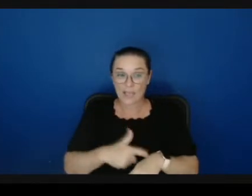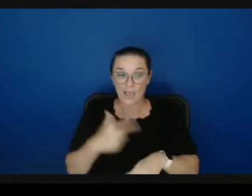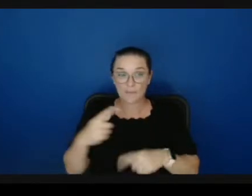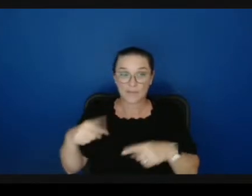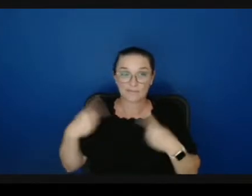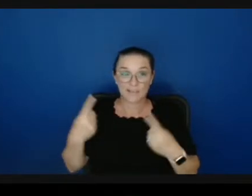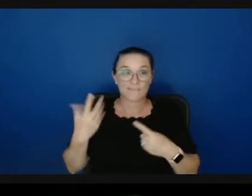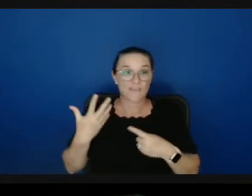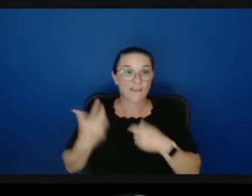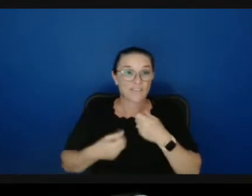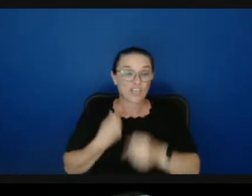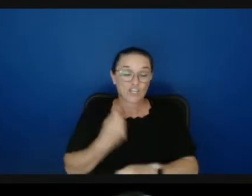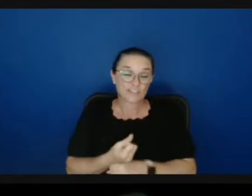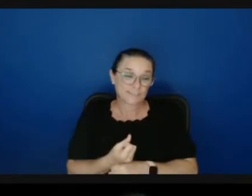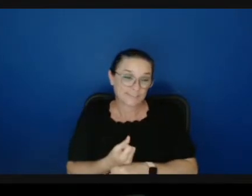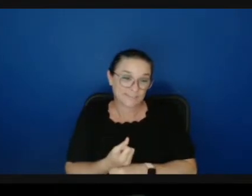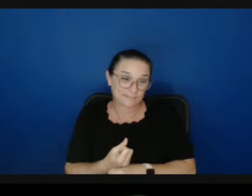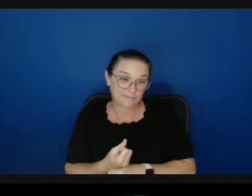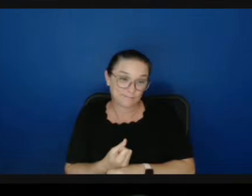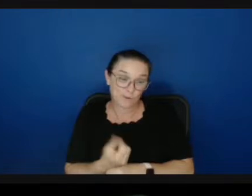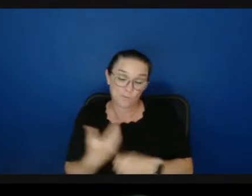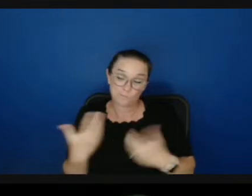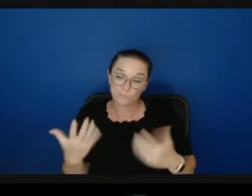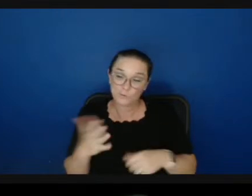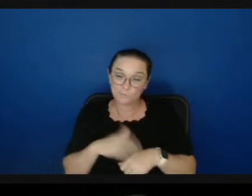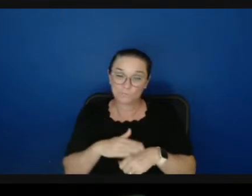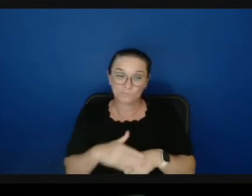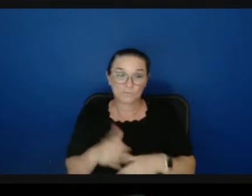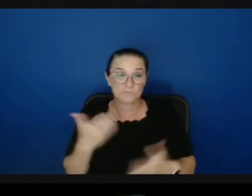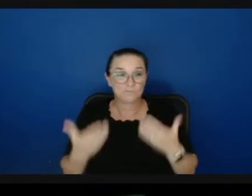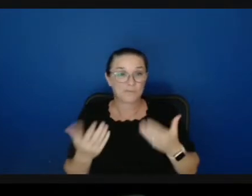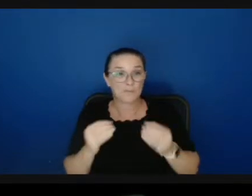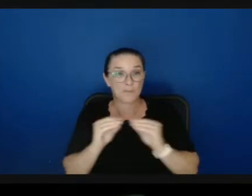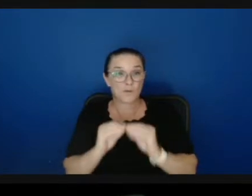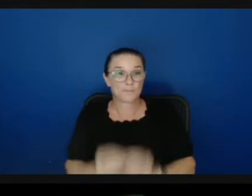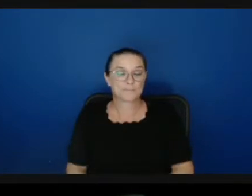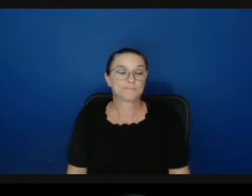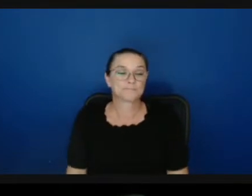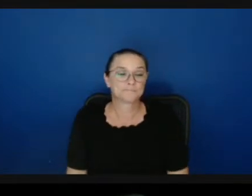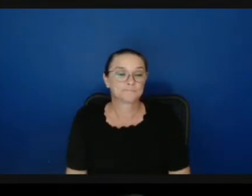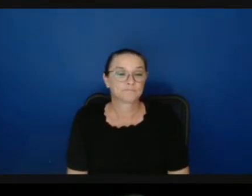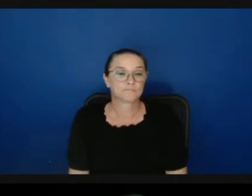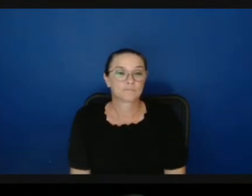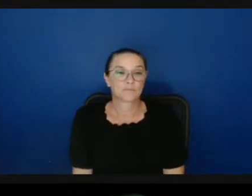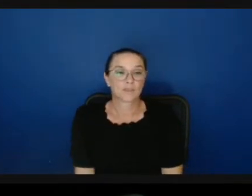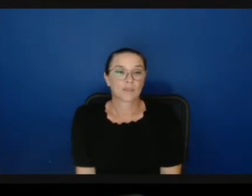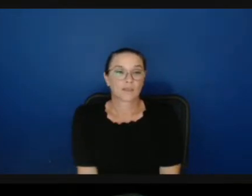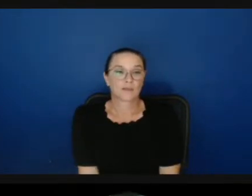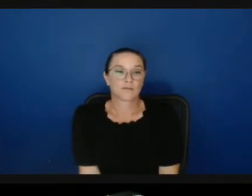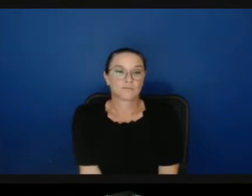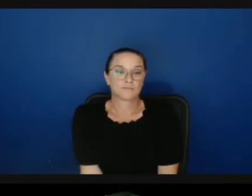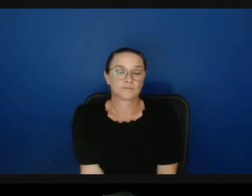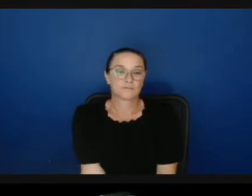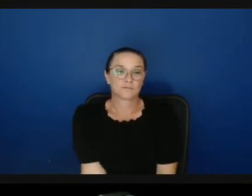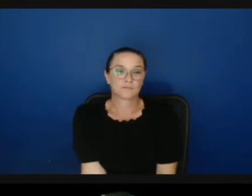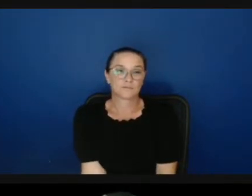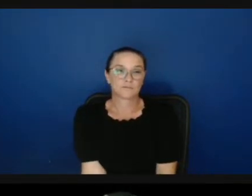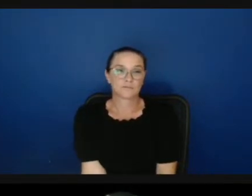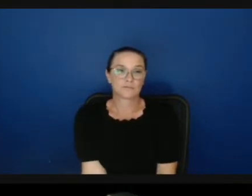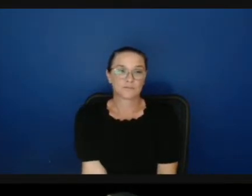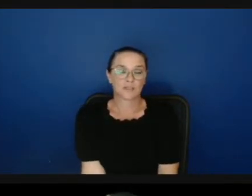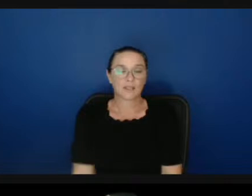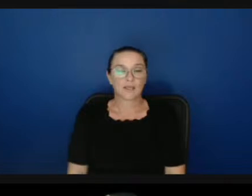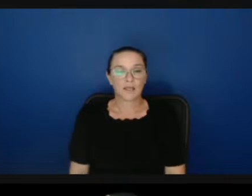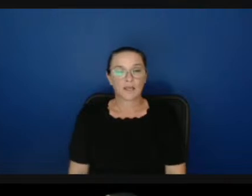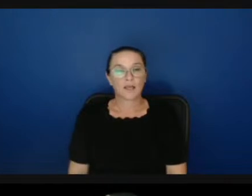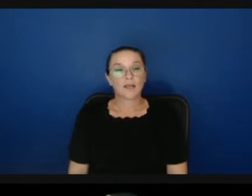So heads up, there might be more earthquakes. Right. Let's be ready. I was going to end it there, but I did have one question I